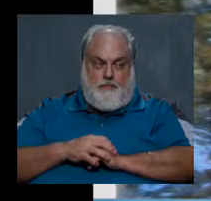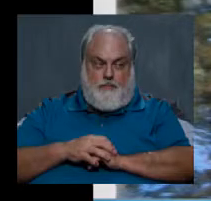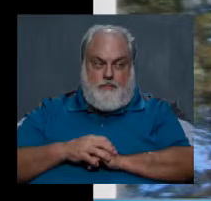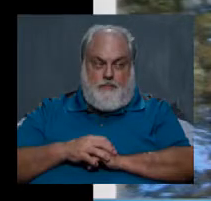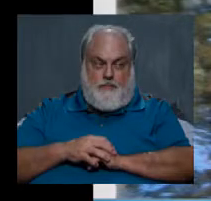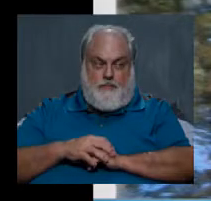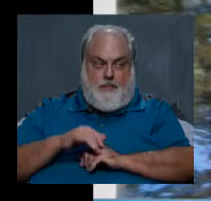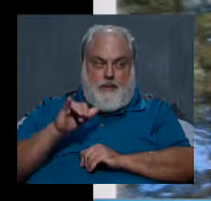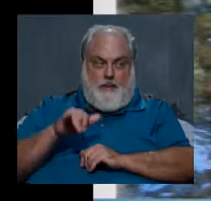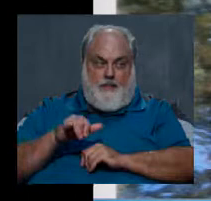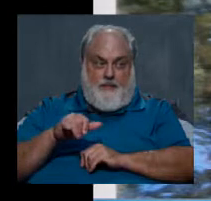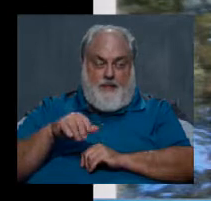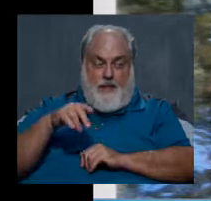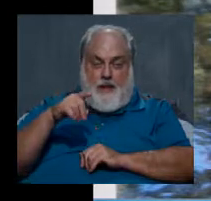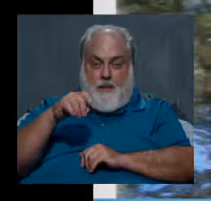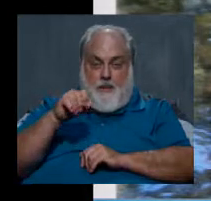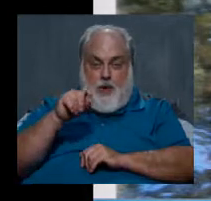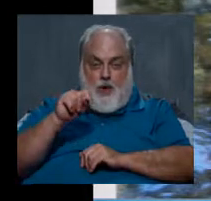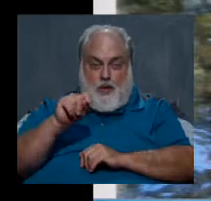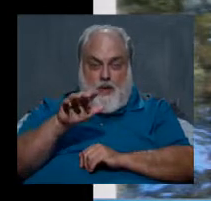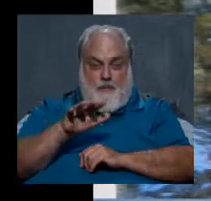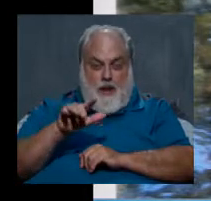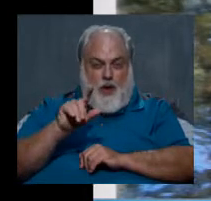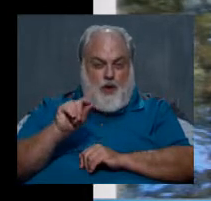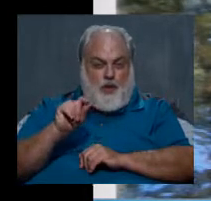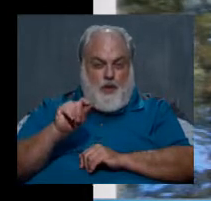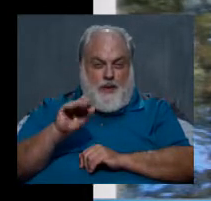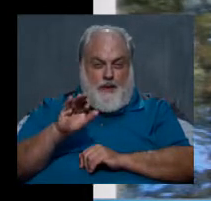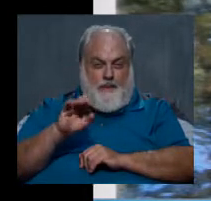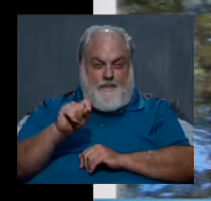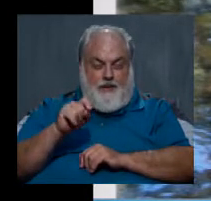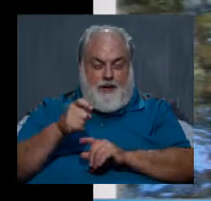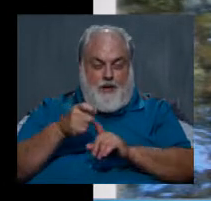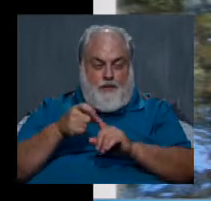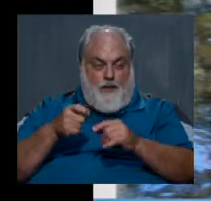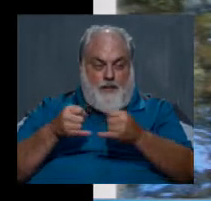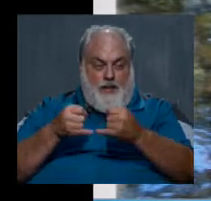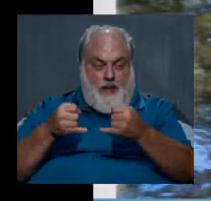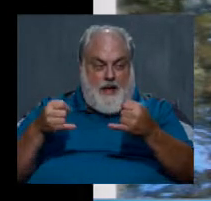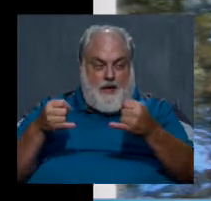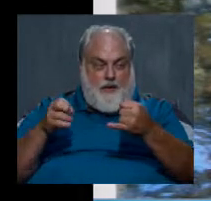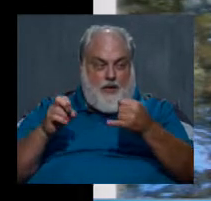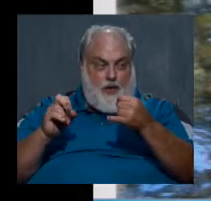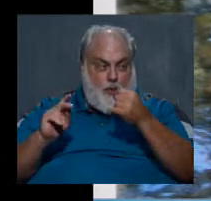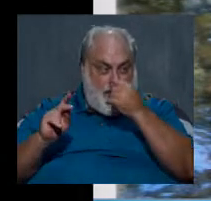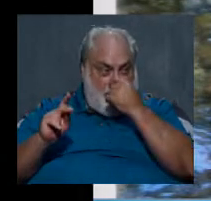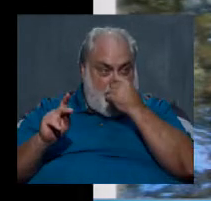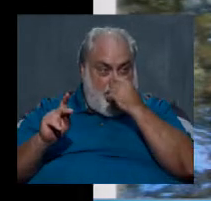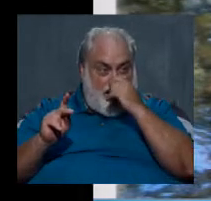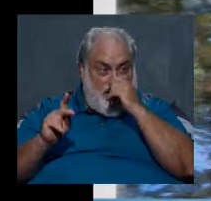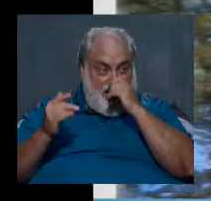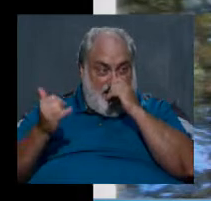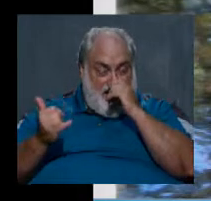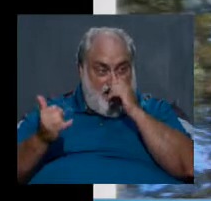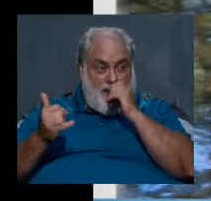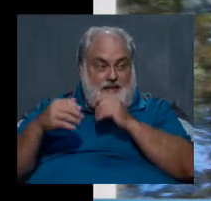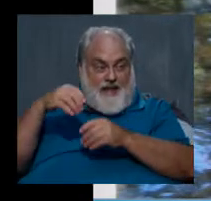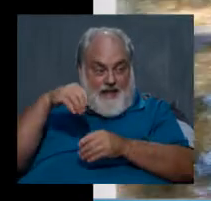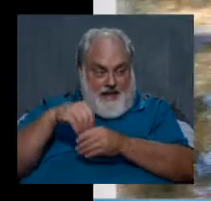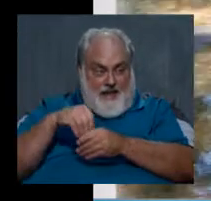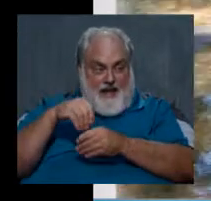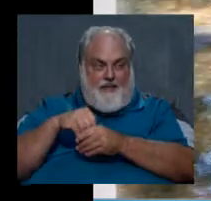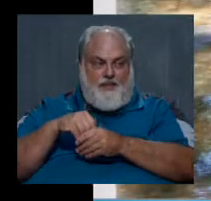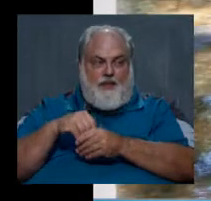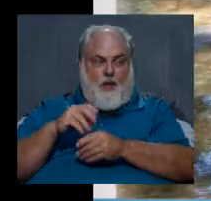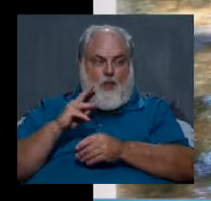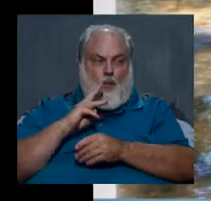That post right there was approximately about 20 feet away from the edge of the creek. It's sitting in the creek bank now.